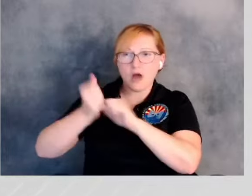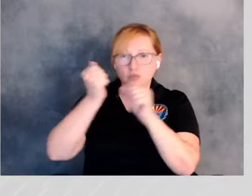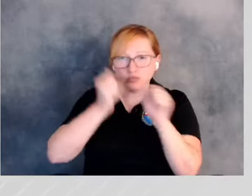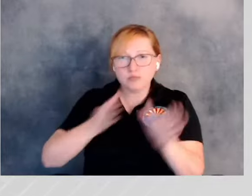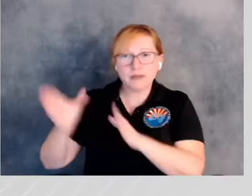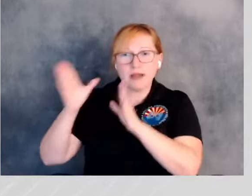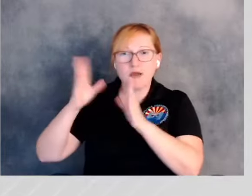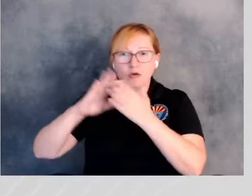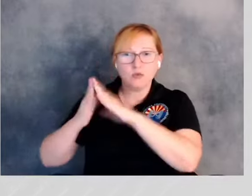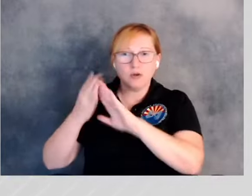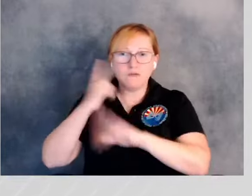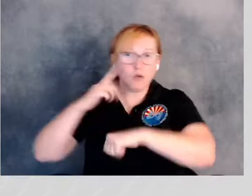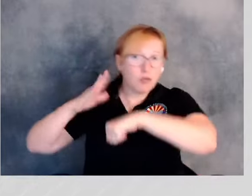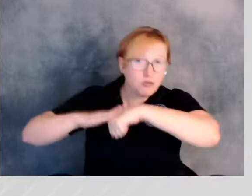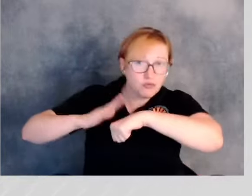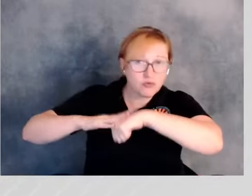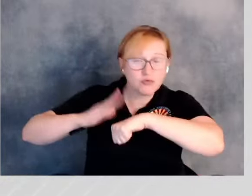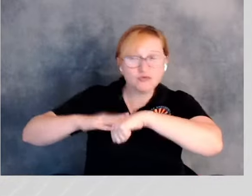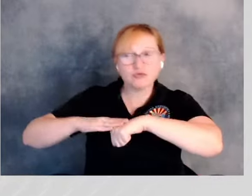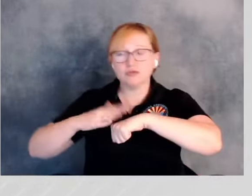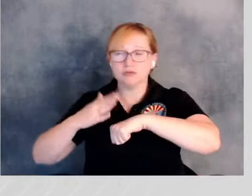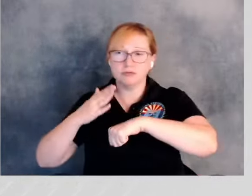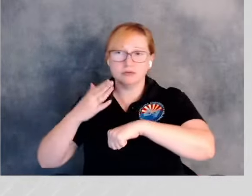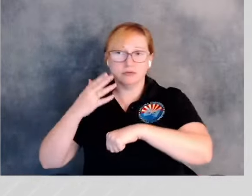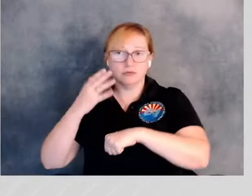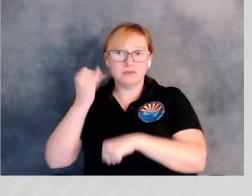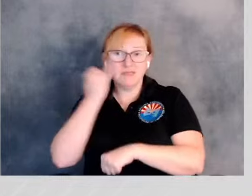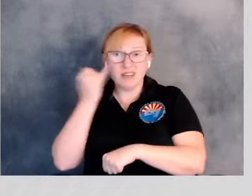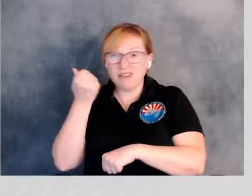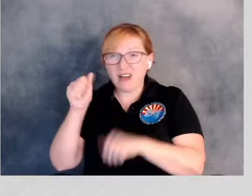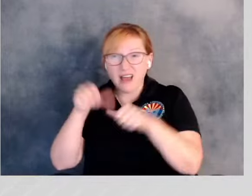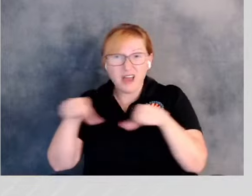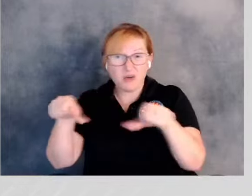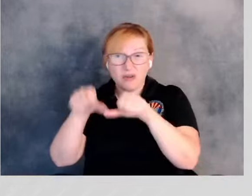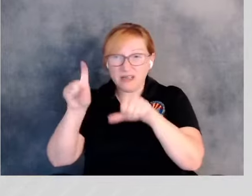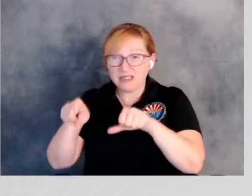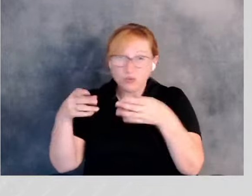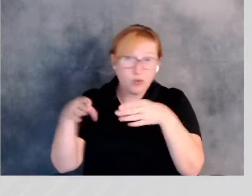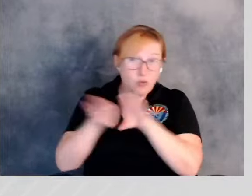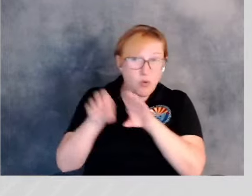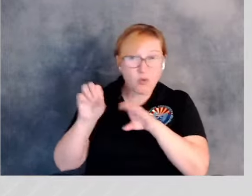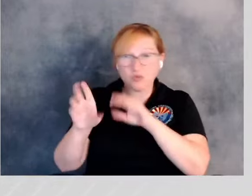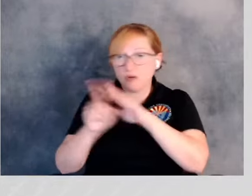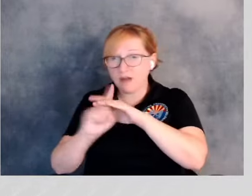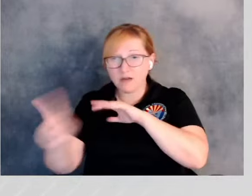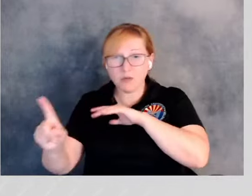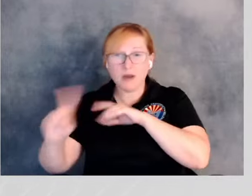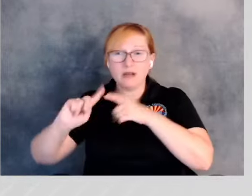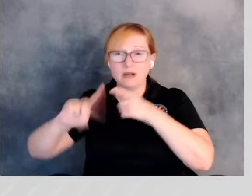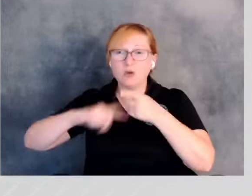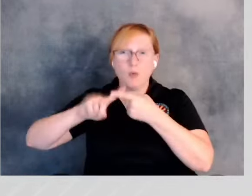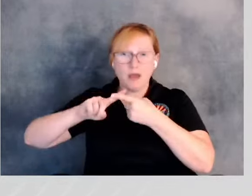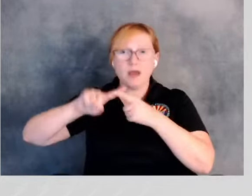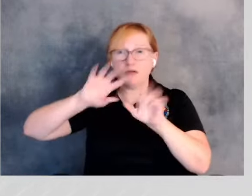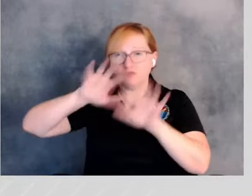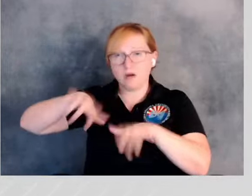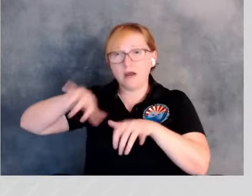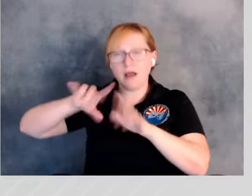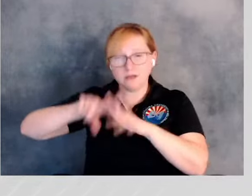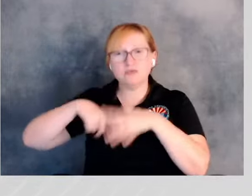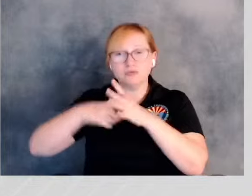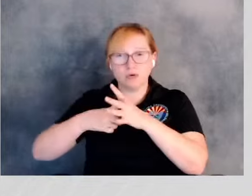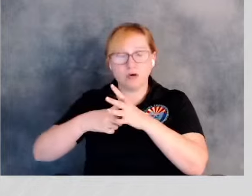and areas that may need to be closed or even evacuated this season when we do get some rains. So that's really our focus